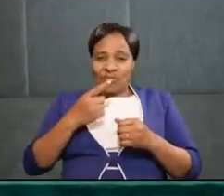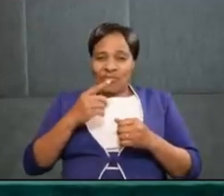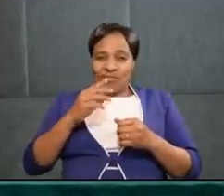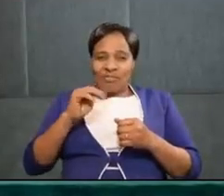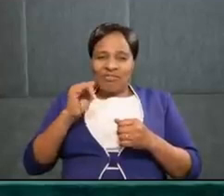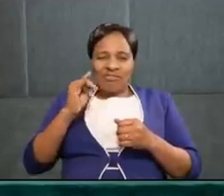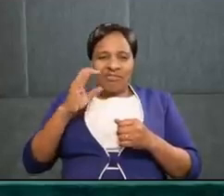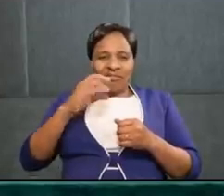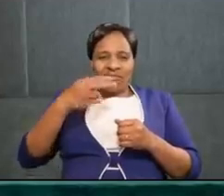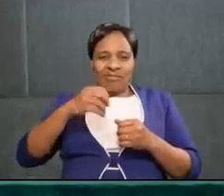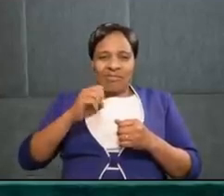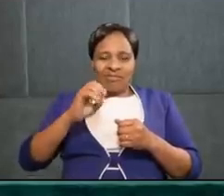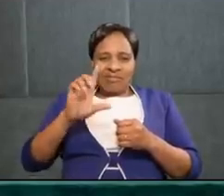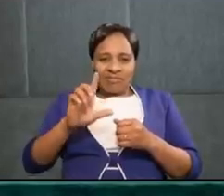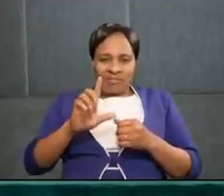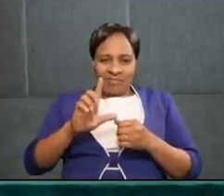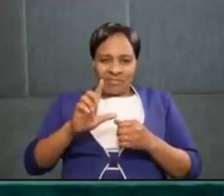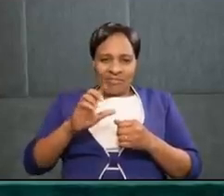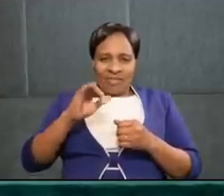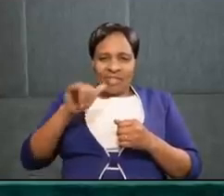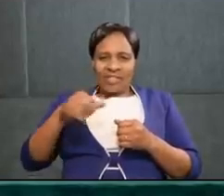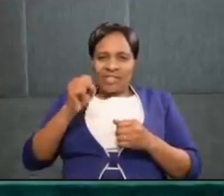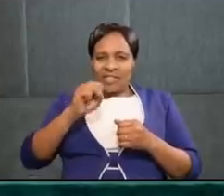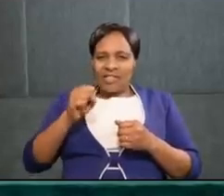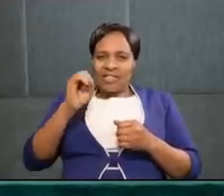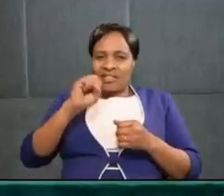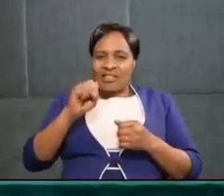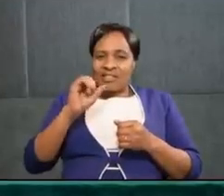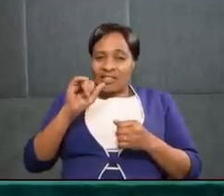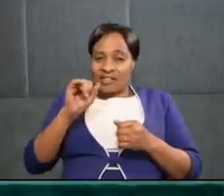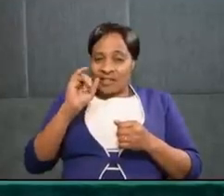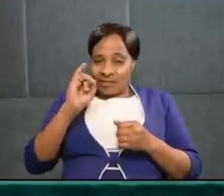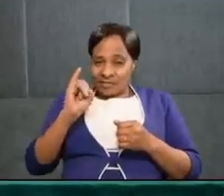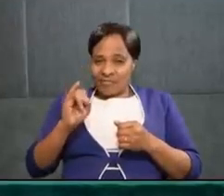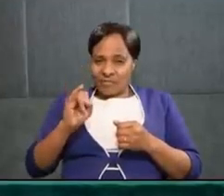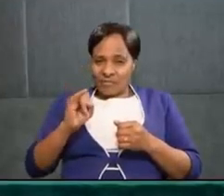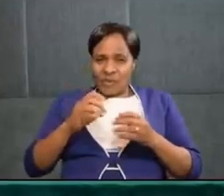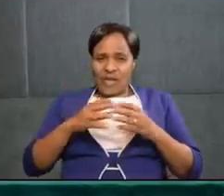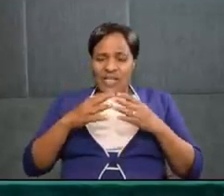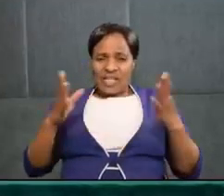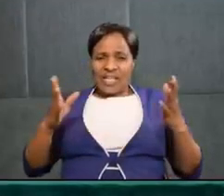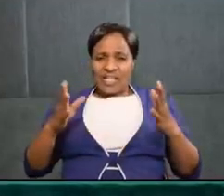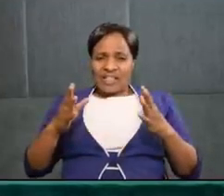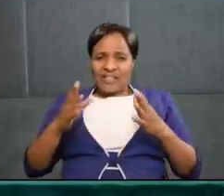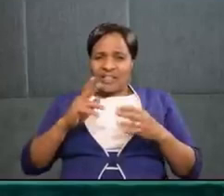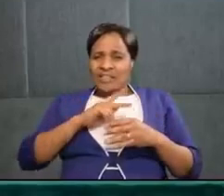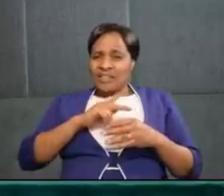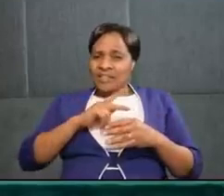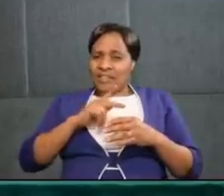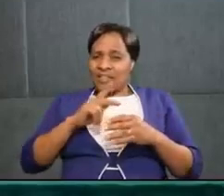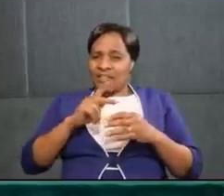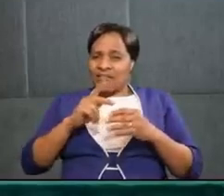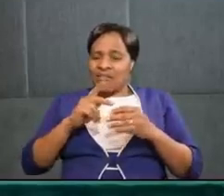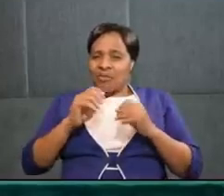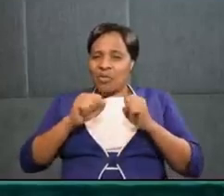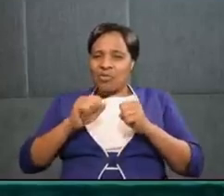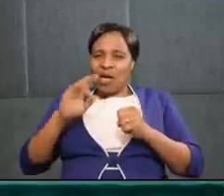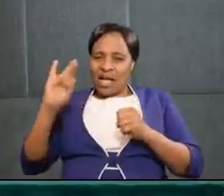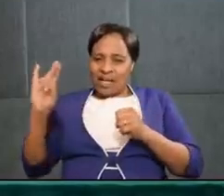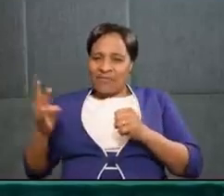Mora, Tessie Bahati. We are the grade 3 learners at Maxwell